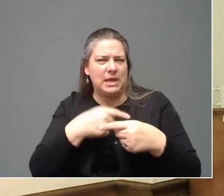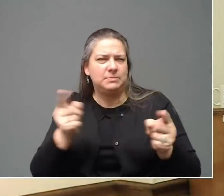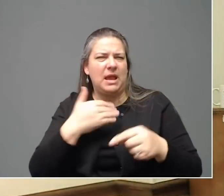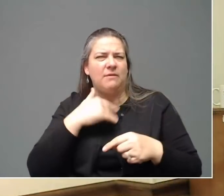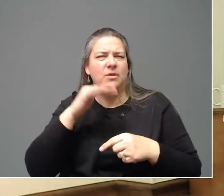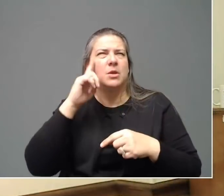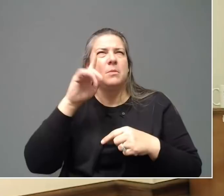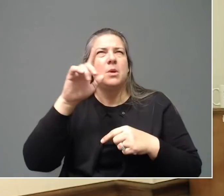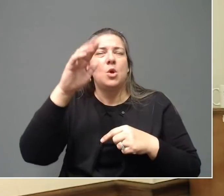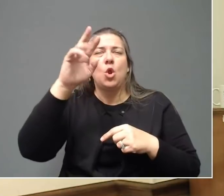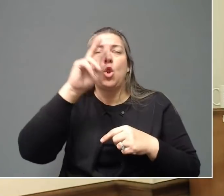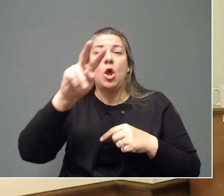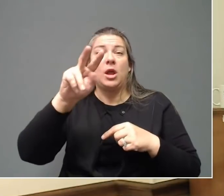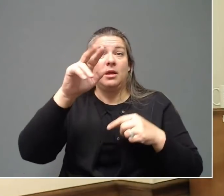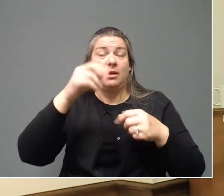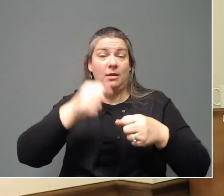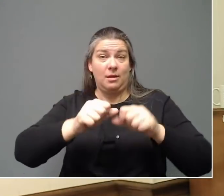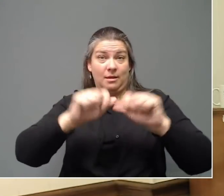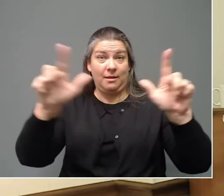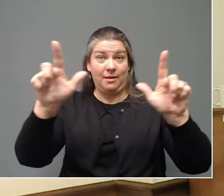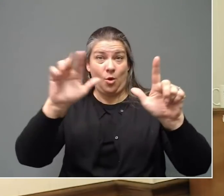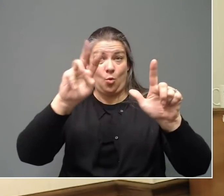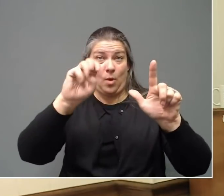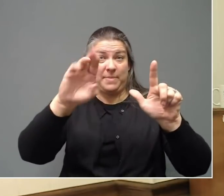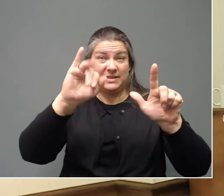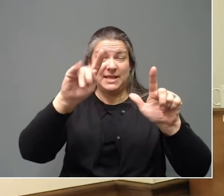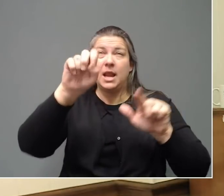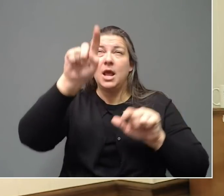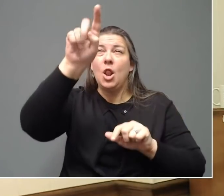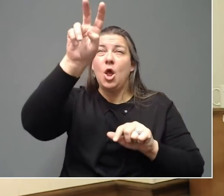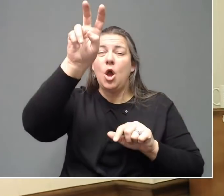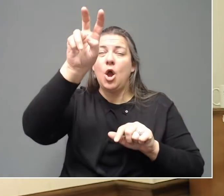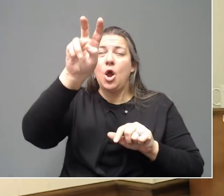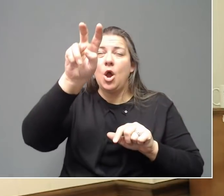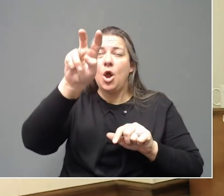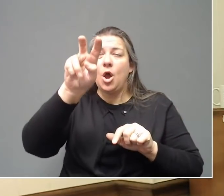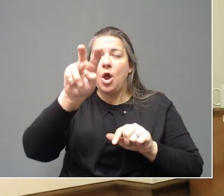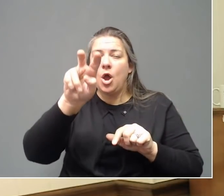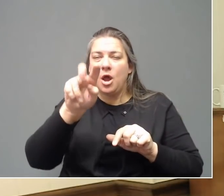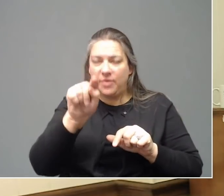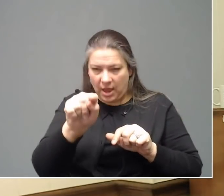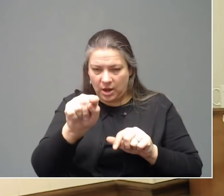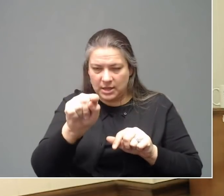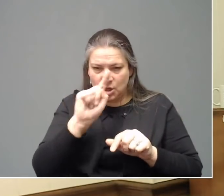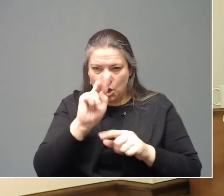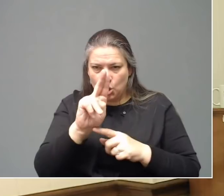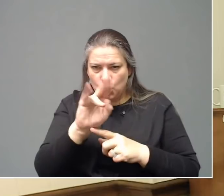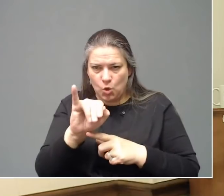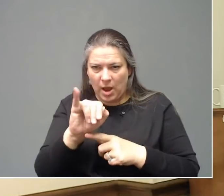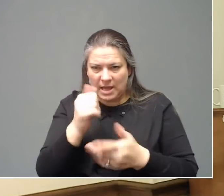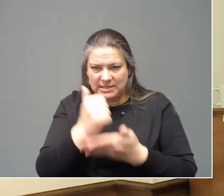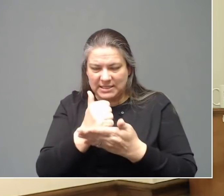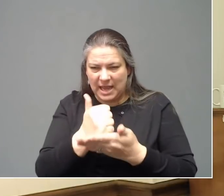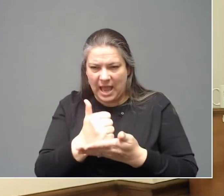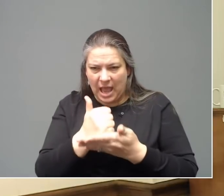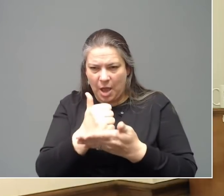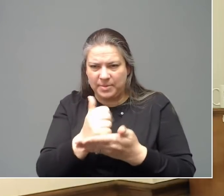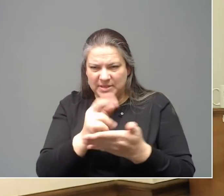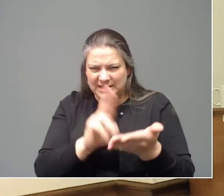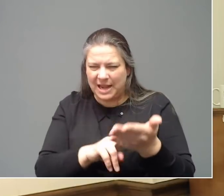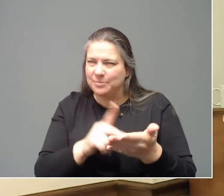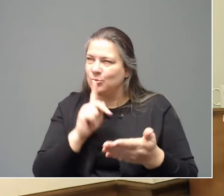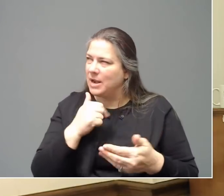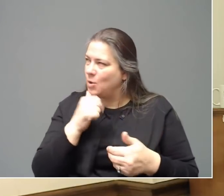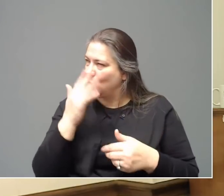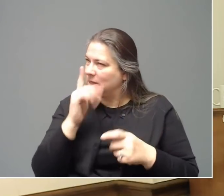two-thirds of the way down, there is a spot where that says UI assistance or sign up for UI assistance. I apologize for not having it